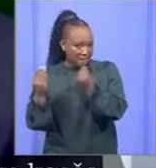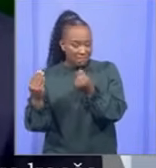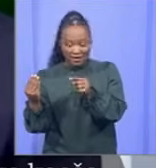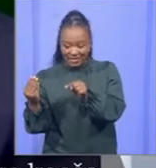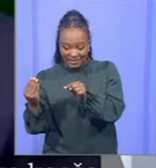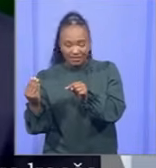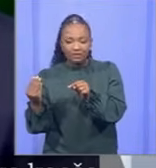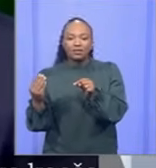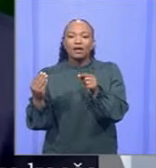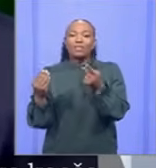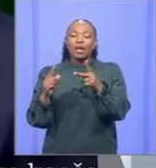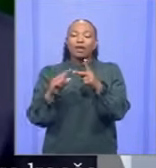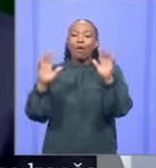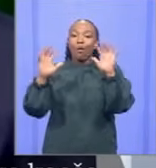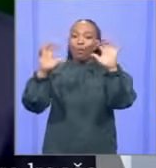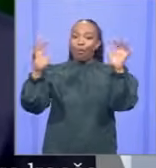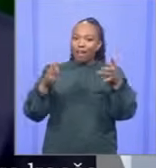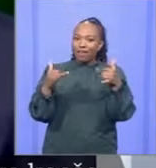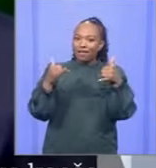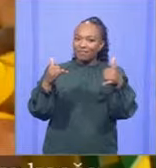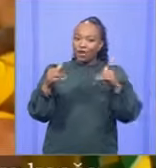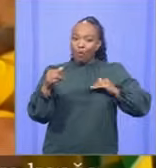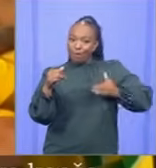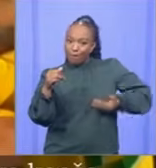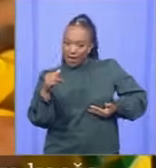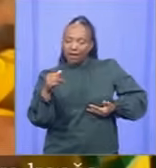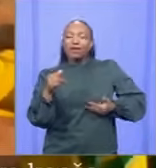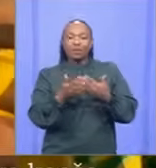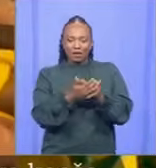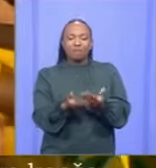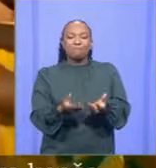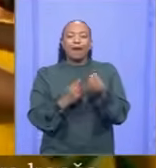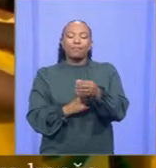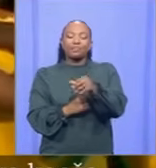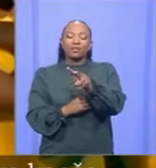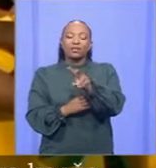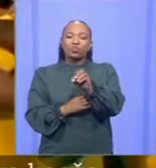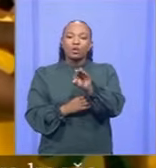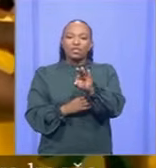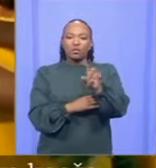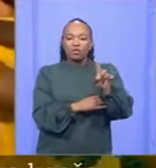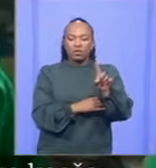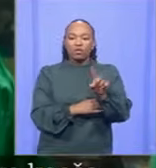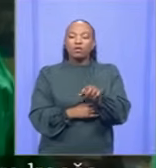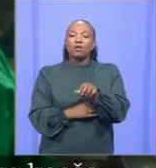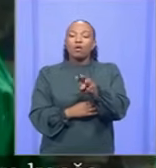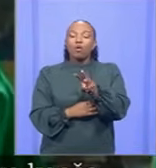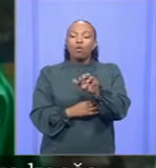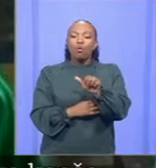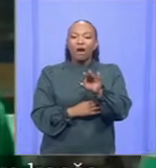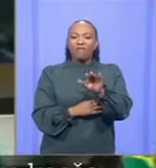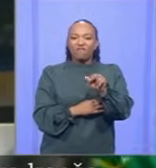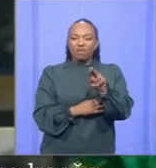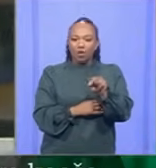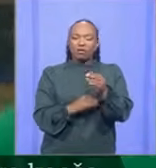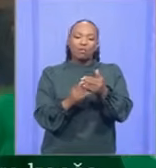course, the World Cup for Women in 2031. Phadišano ya go latela ya WAFCON e tla swara ka mosegamanye